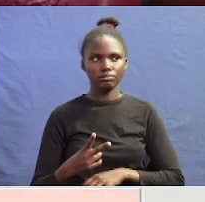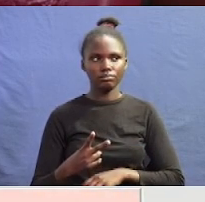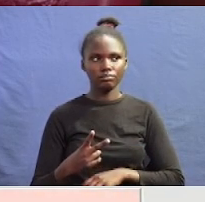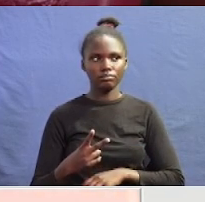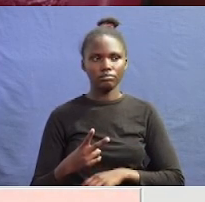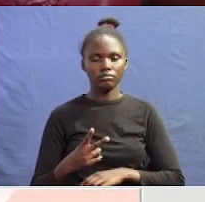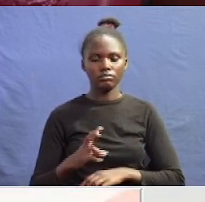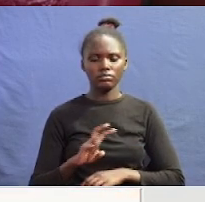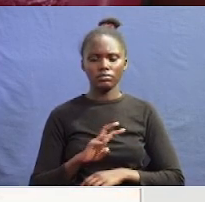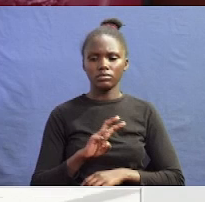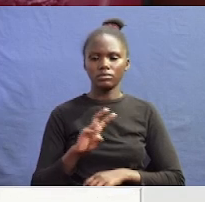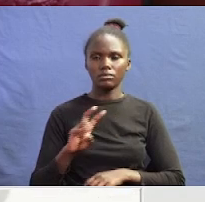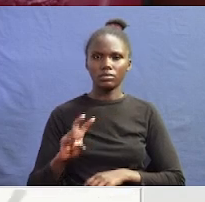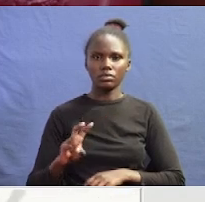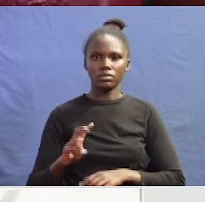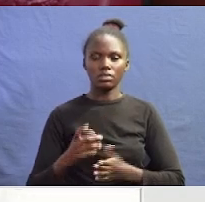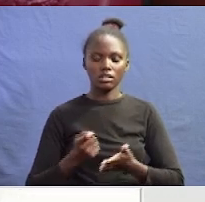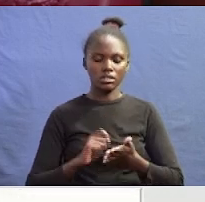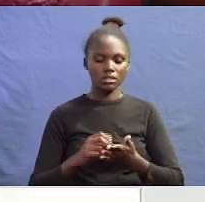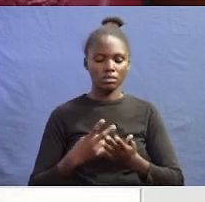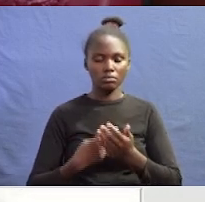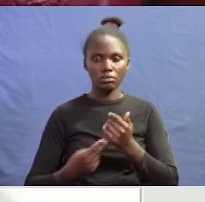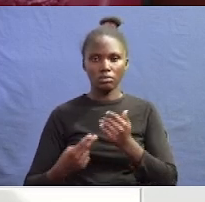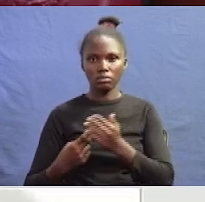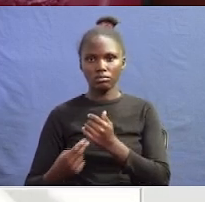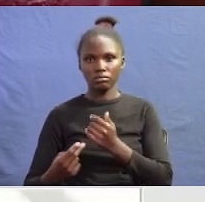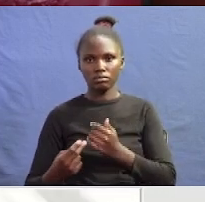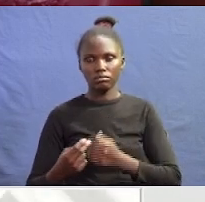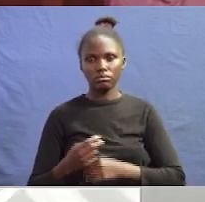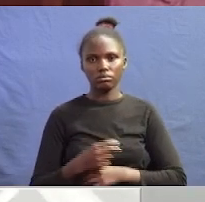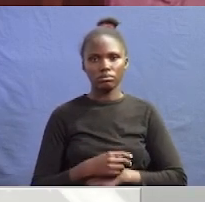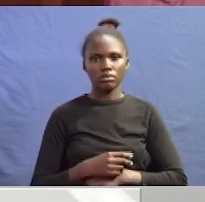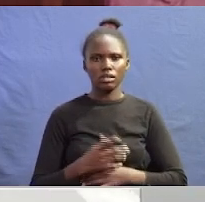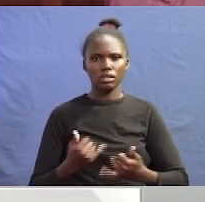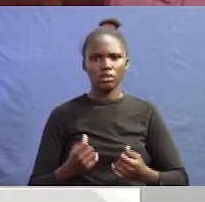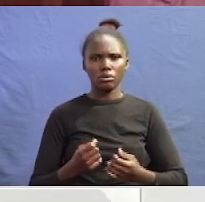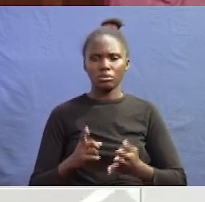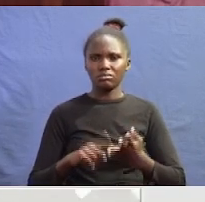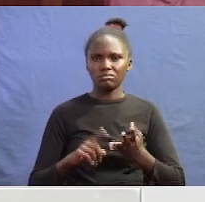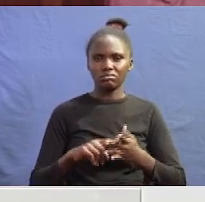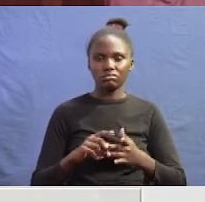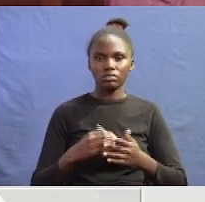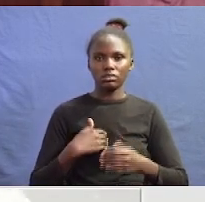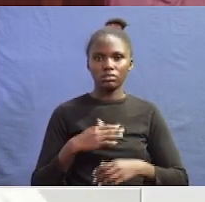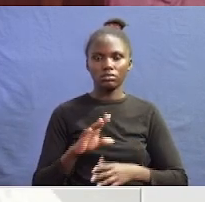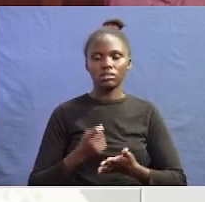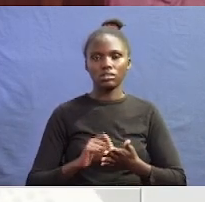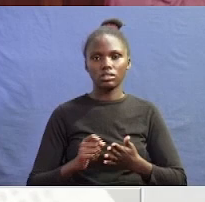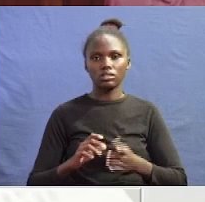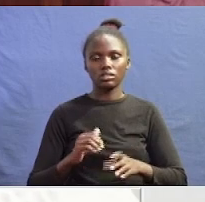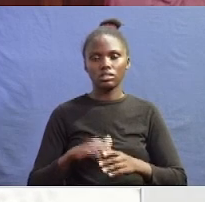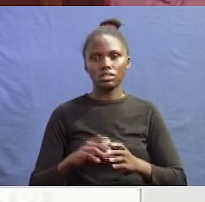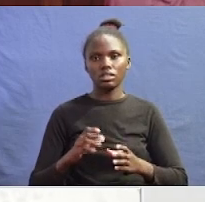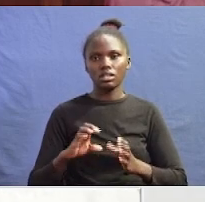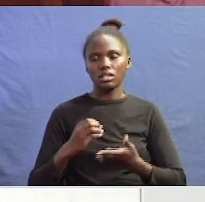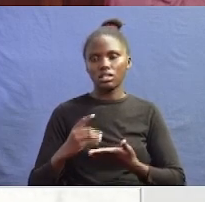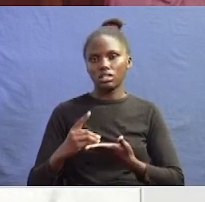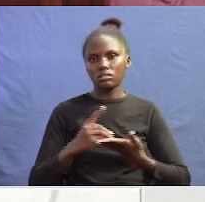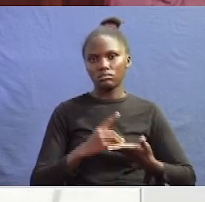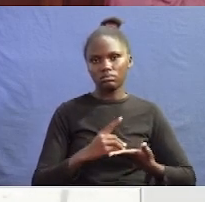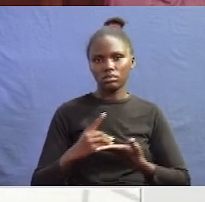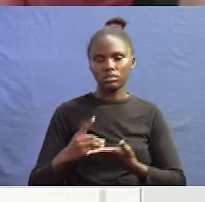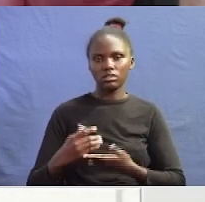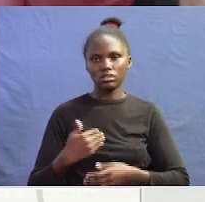I've seen the affidavit of a clerk. How many clerks do you have? Are there any other deficiencies in the motion that is before